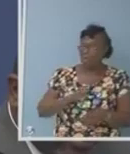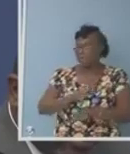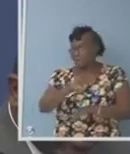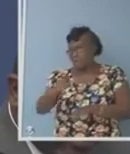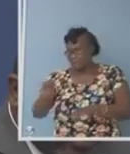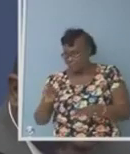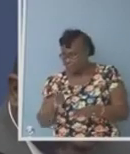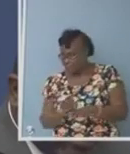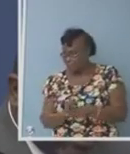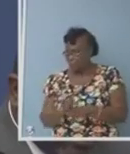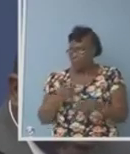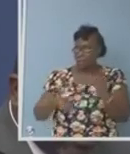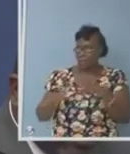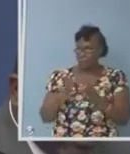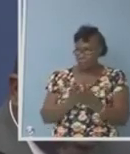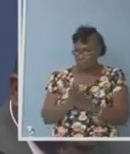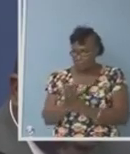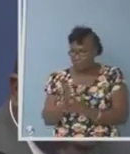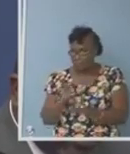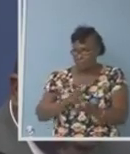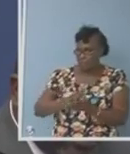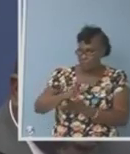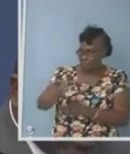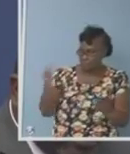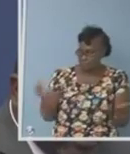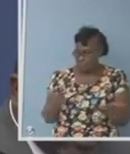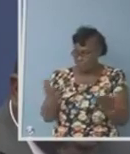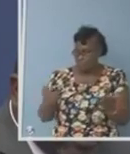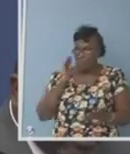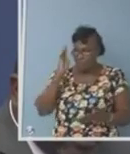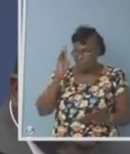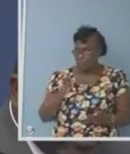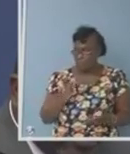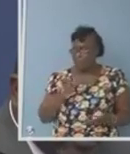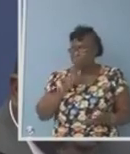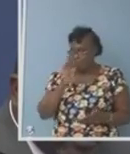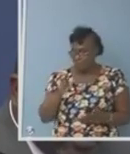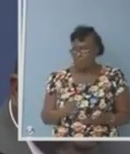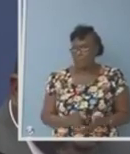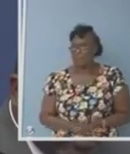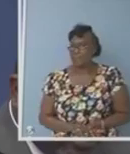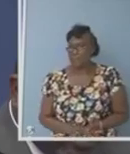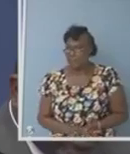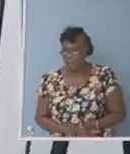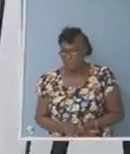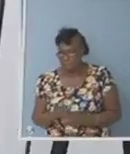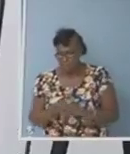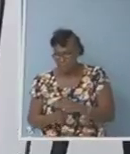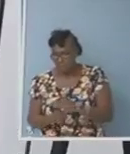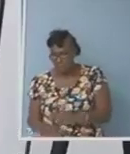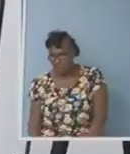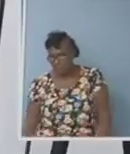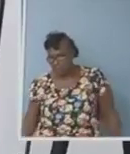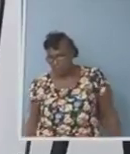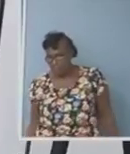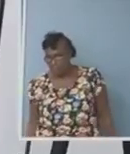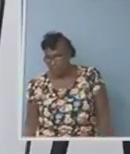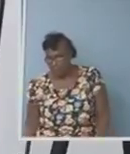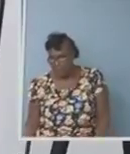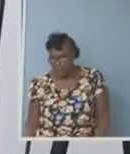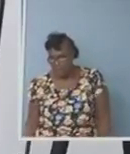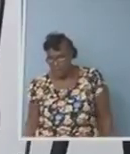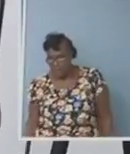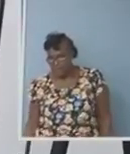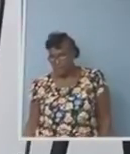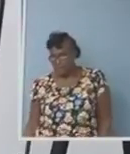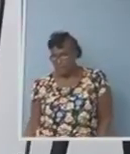those who are coming through the airport here will be quarantined. What about some persons? Oh, you?